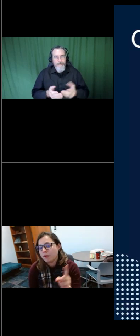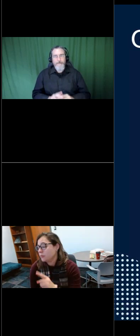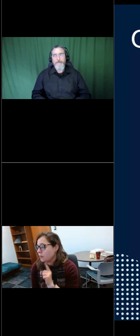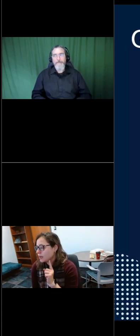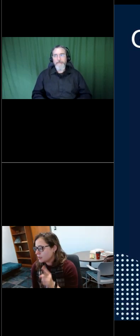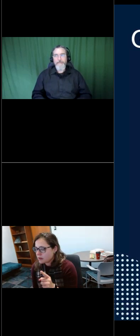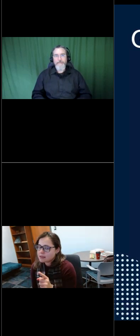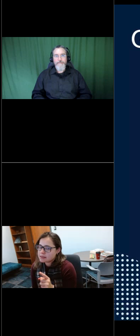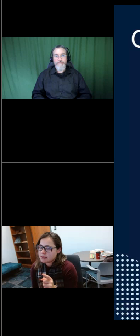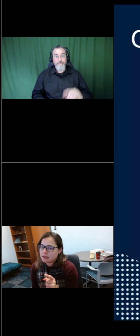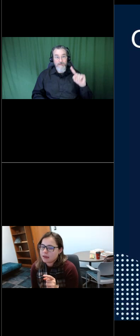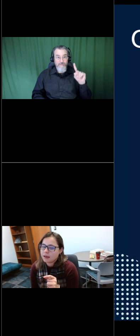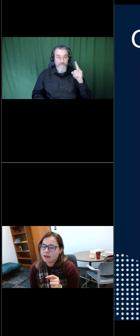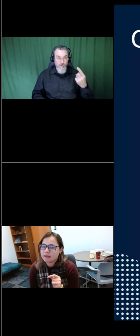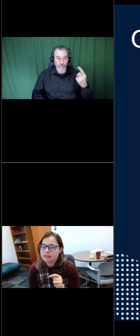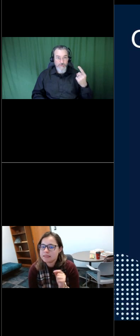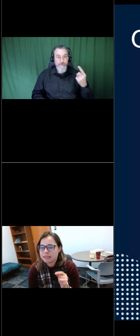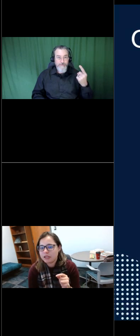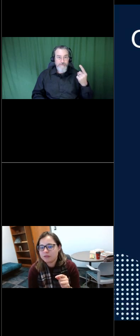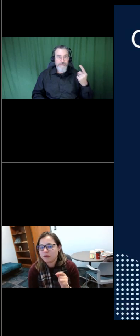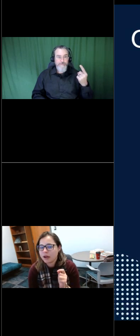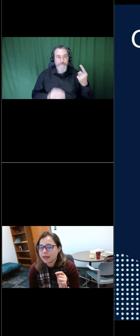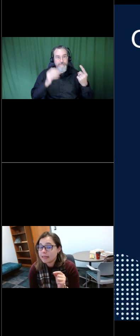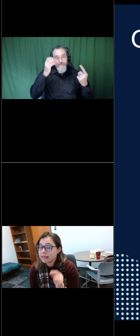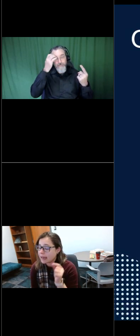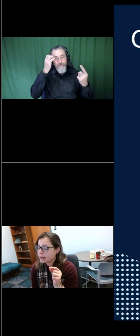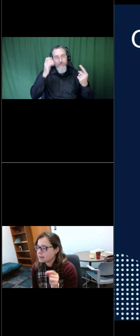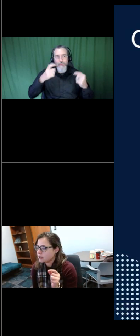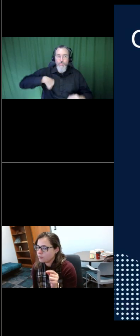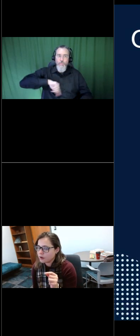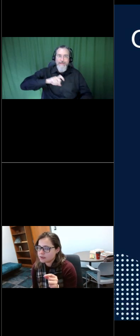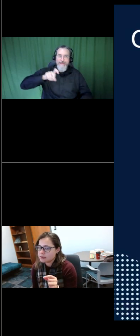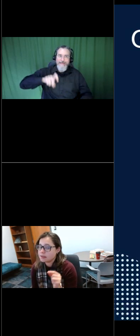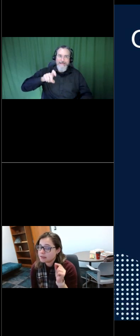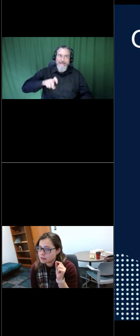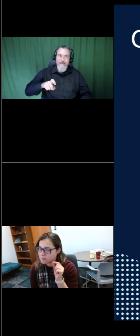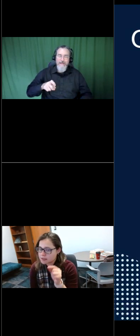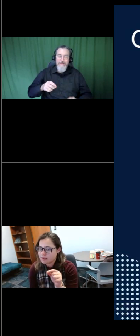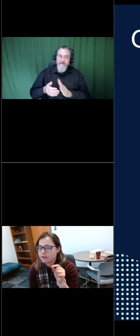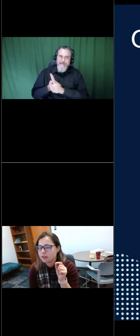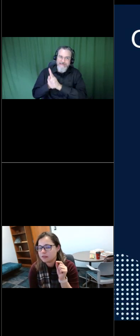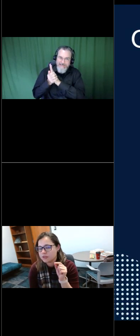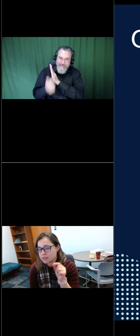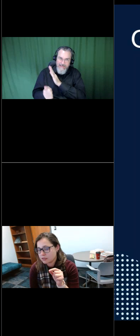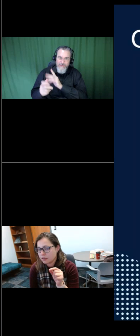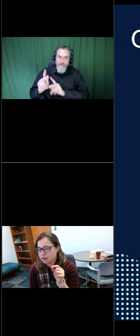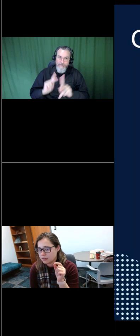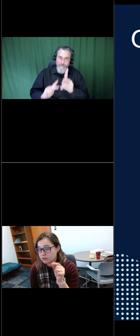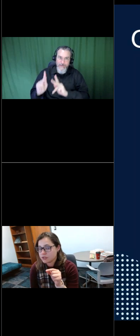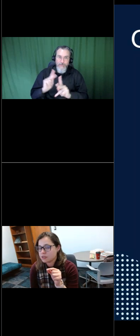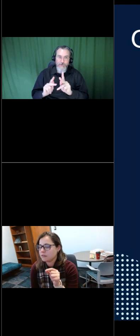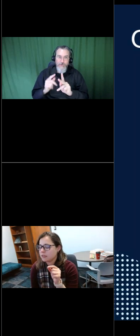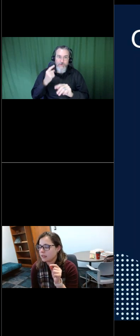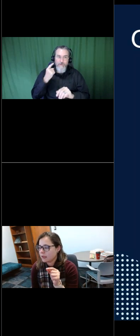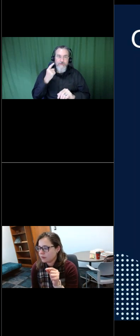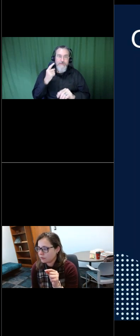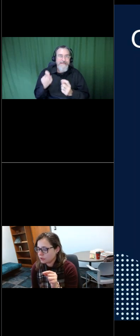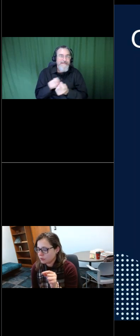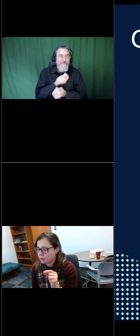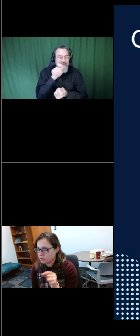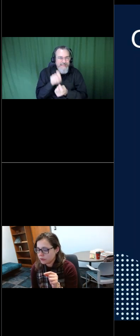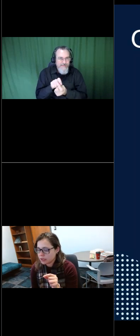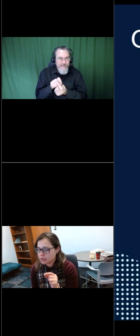Number one, we want to address this need for highly skilled workers in these specific underserved and